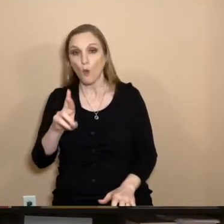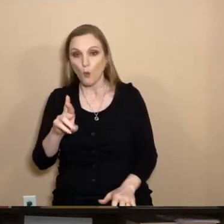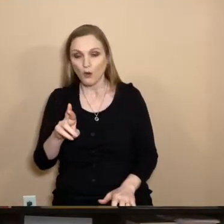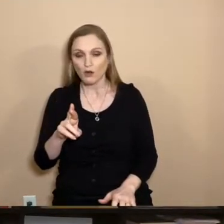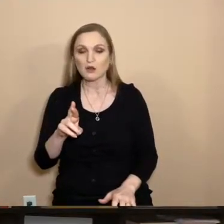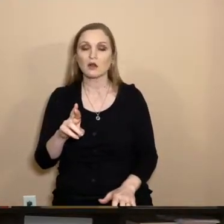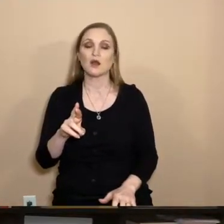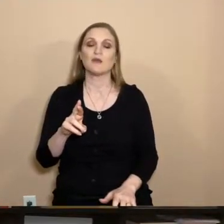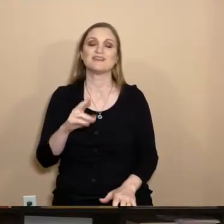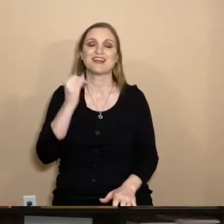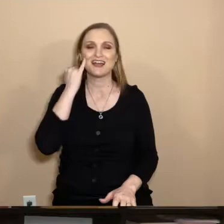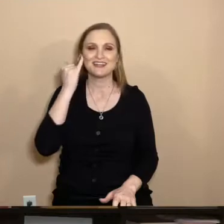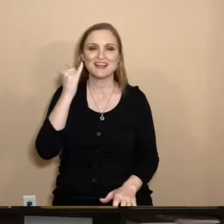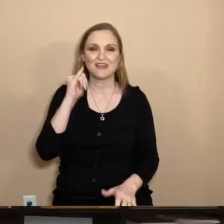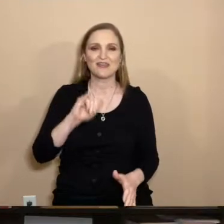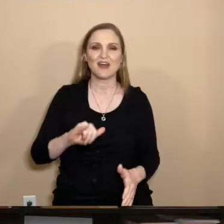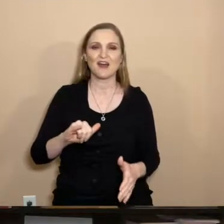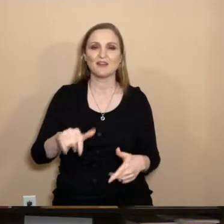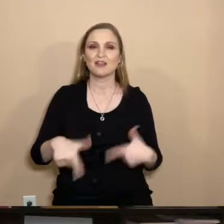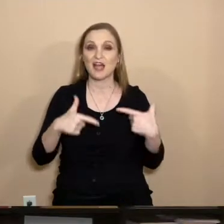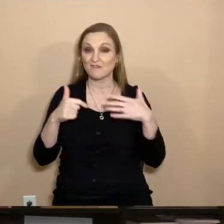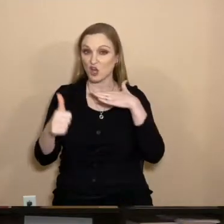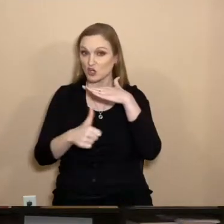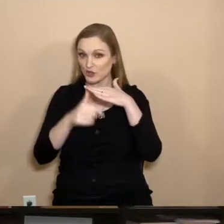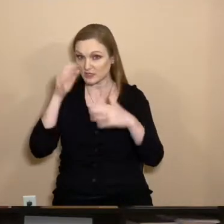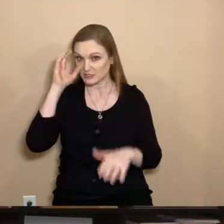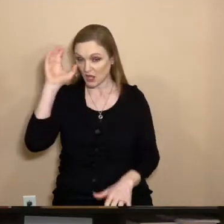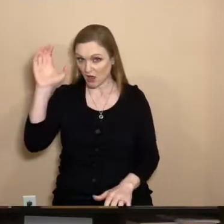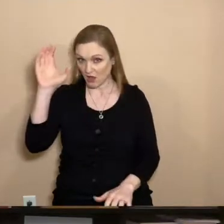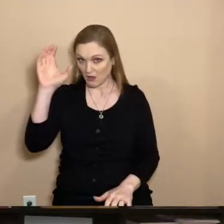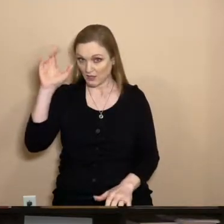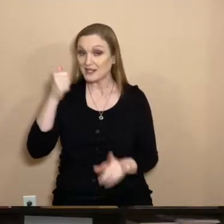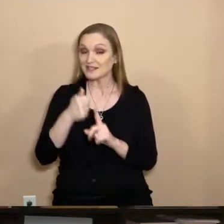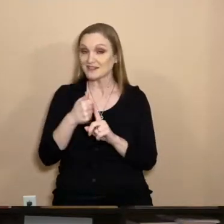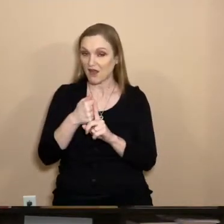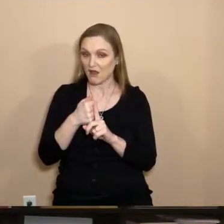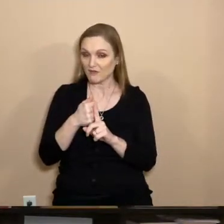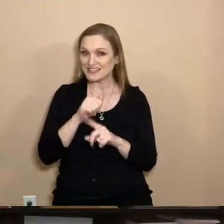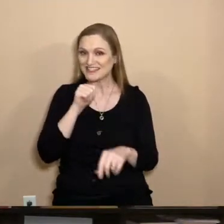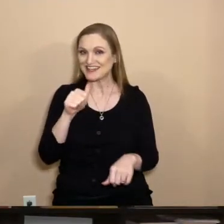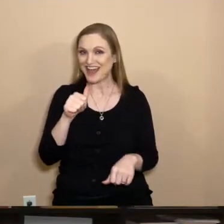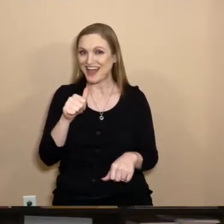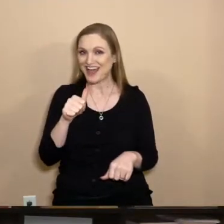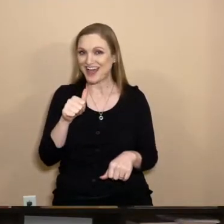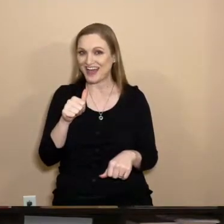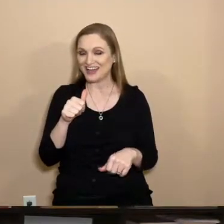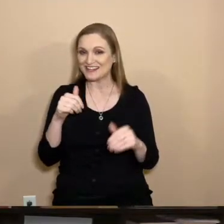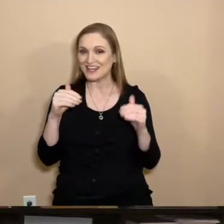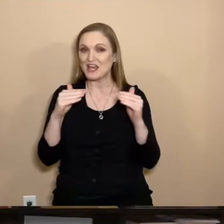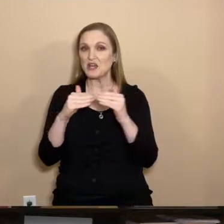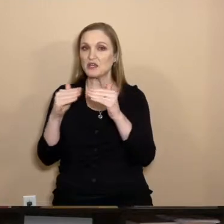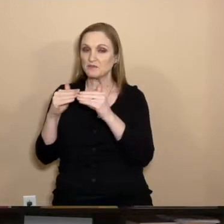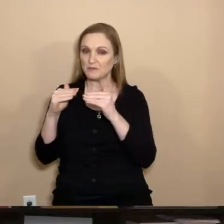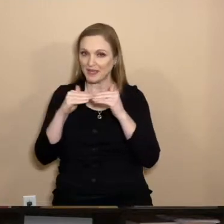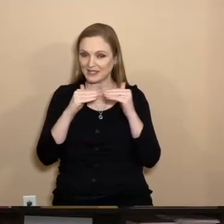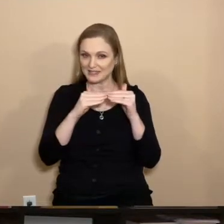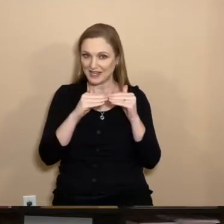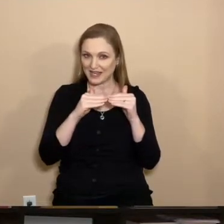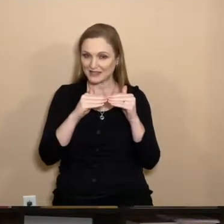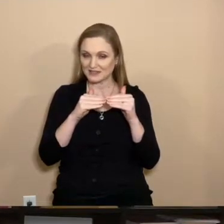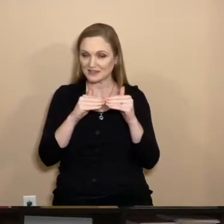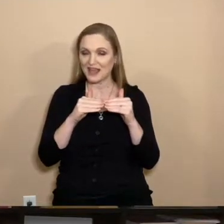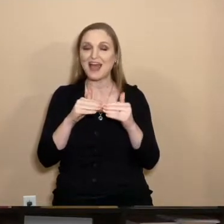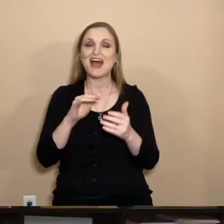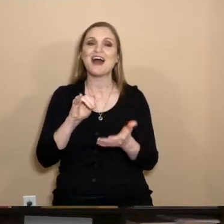of overall idea that life under the sun, life lived into itself, does not fit into an equation, which can be the source of